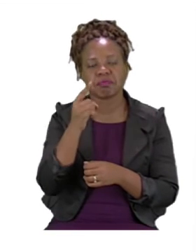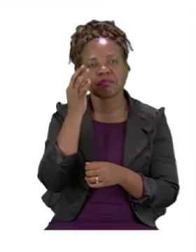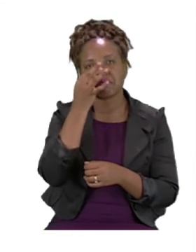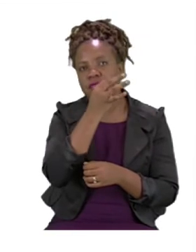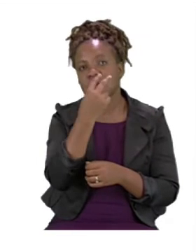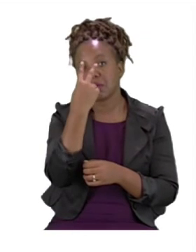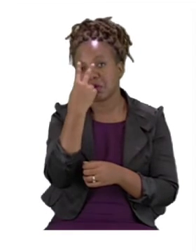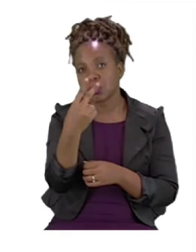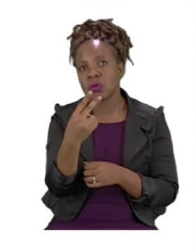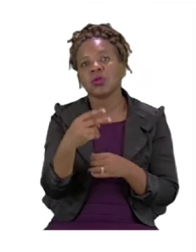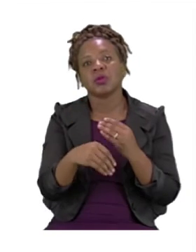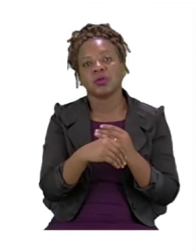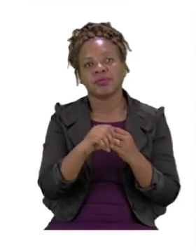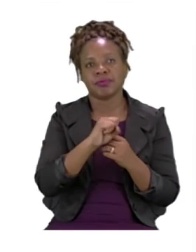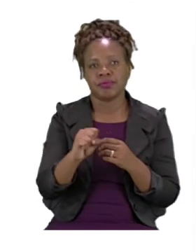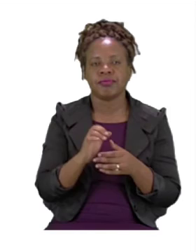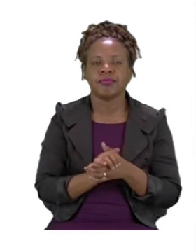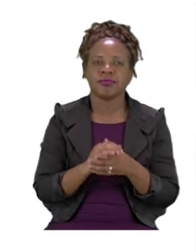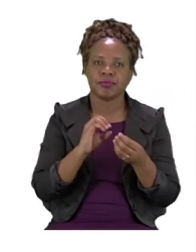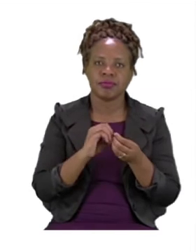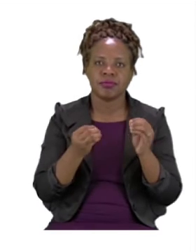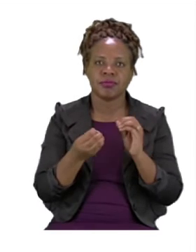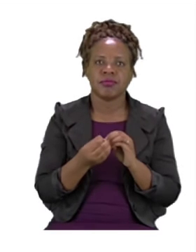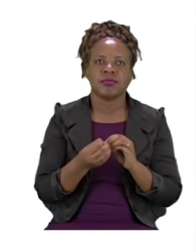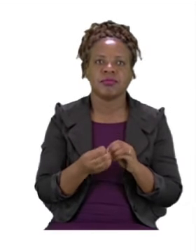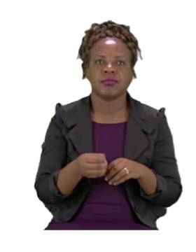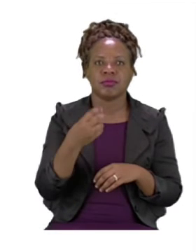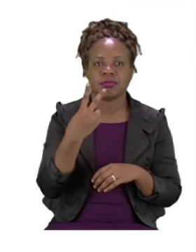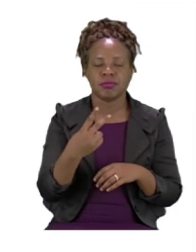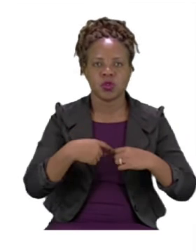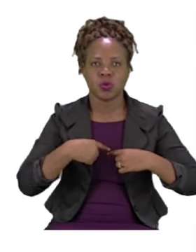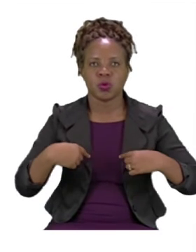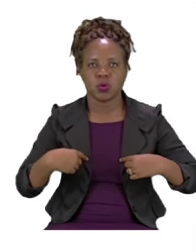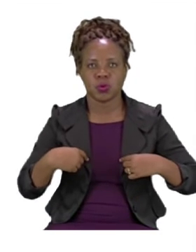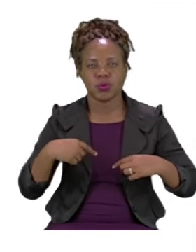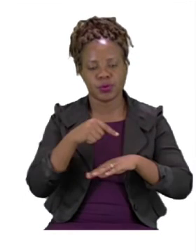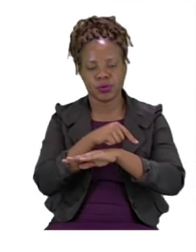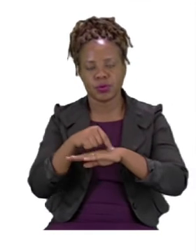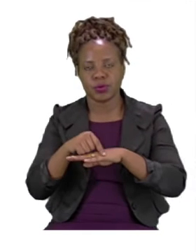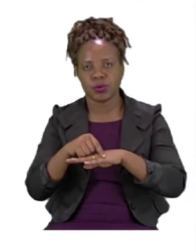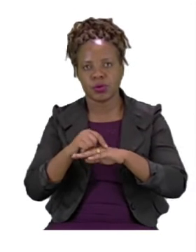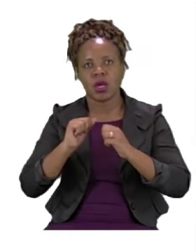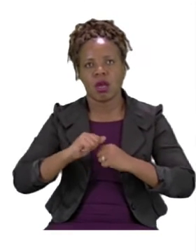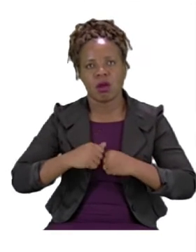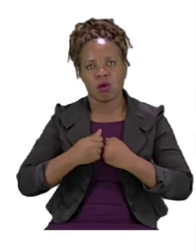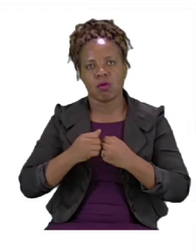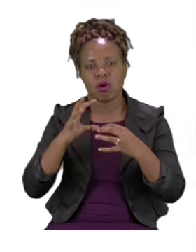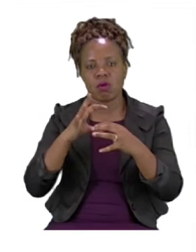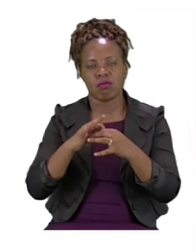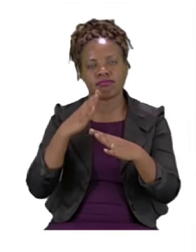Number 2, let's read it together, says, we dash our homework.